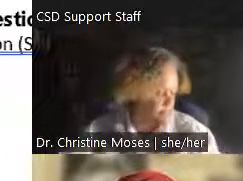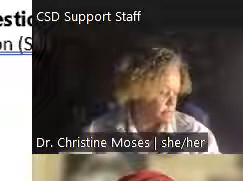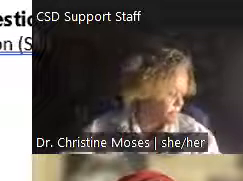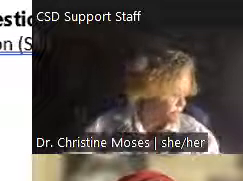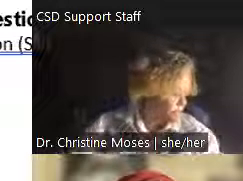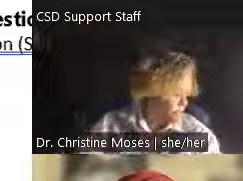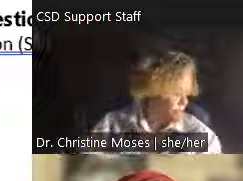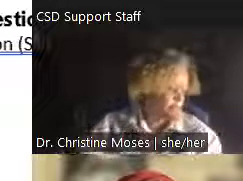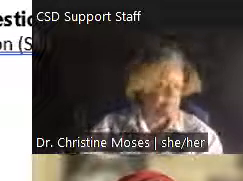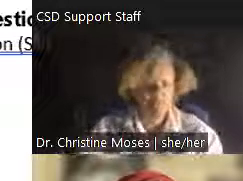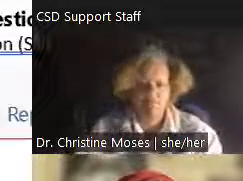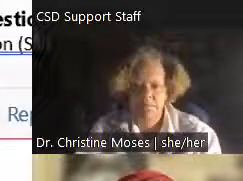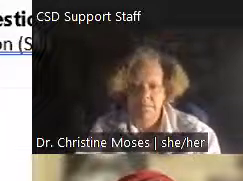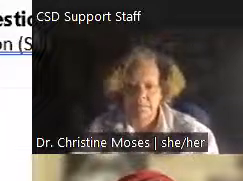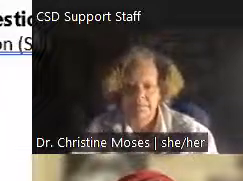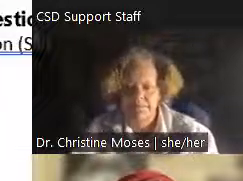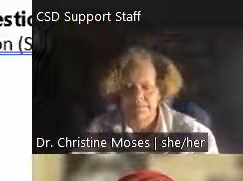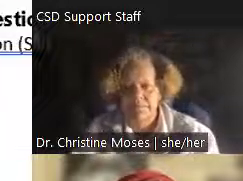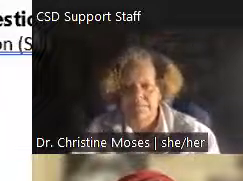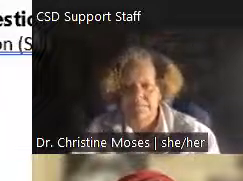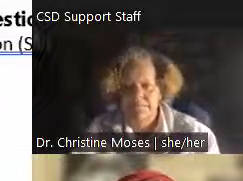essentially the draft document that you're currently discussing.